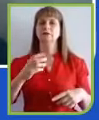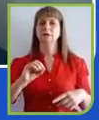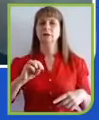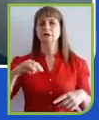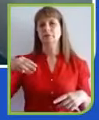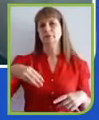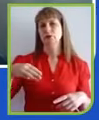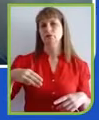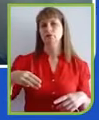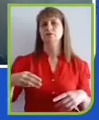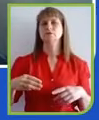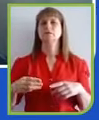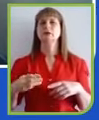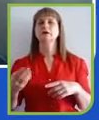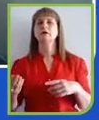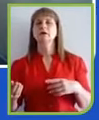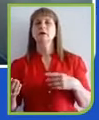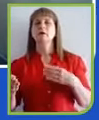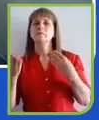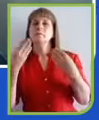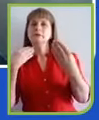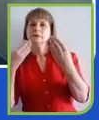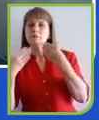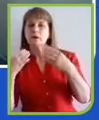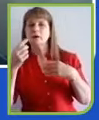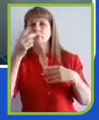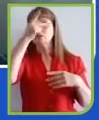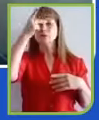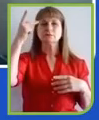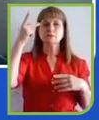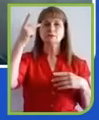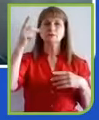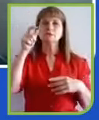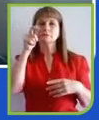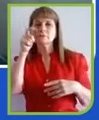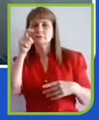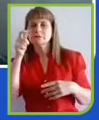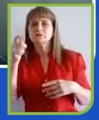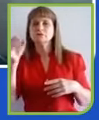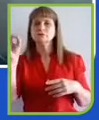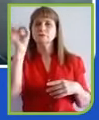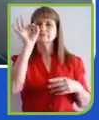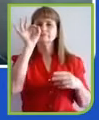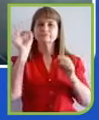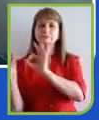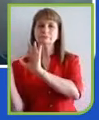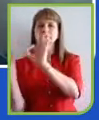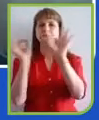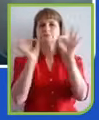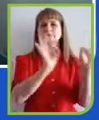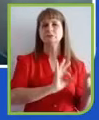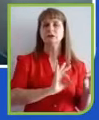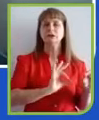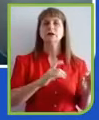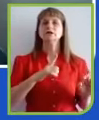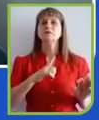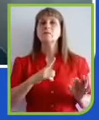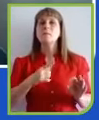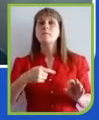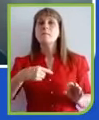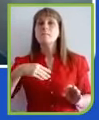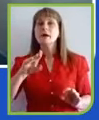that are watching. We have, for this meeting, more than 1.200 inscritos.